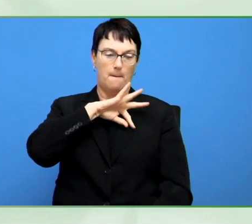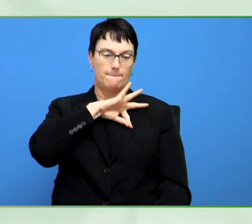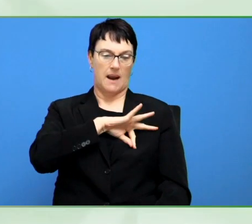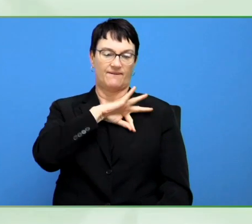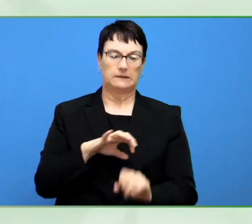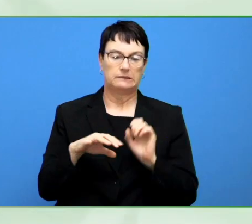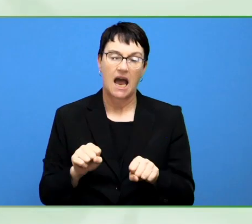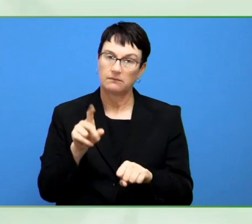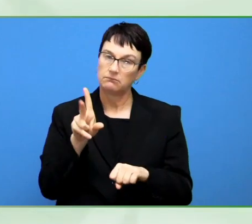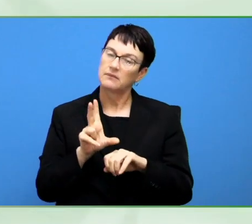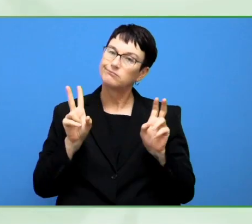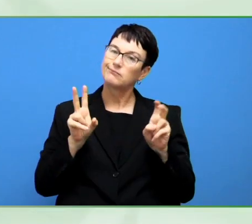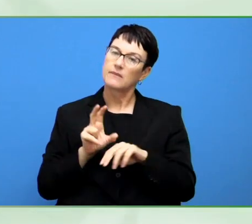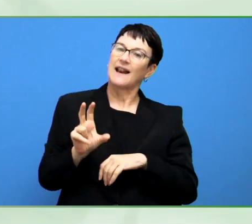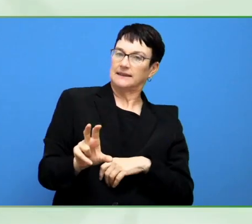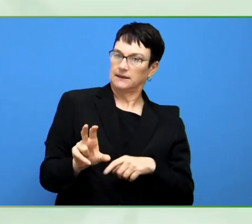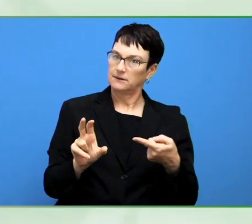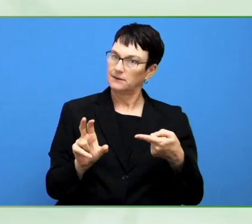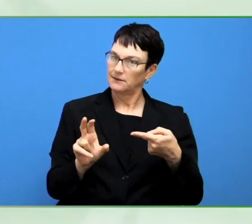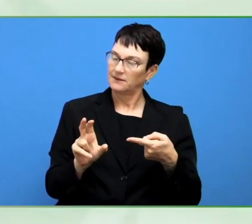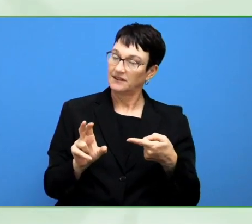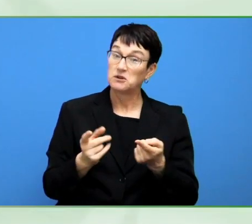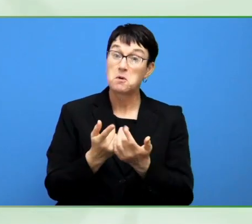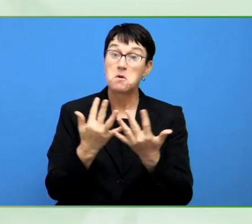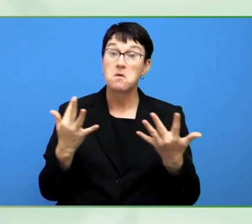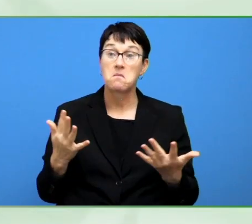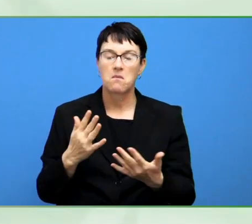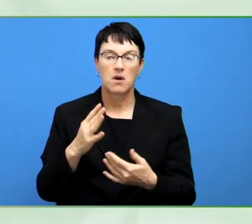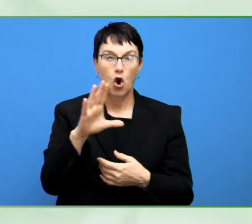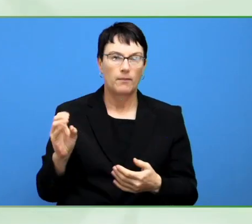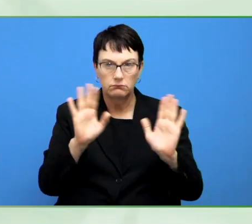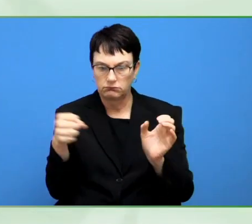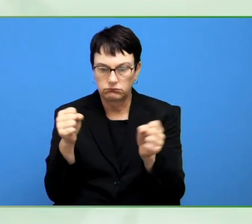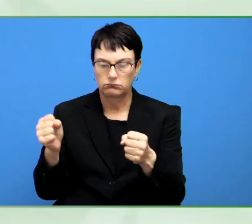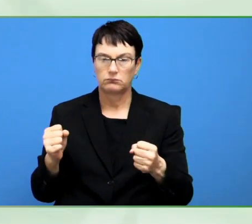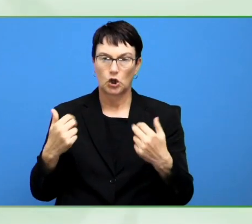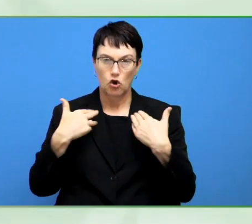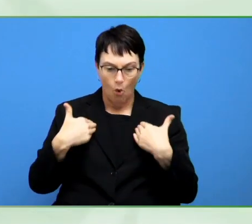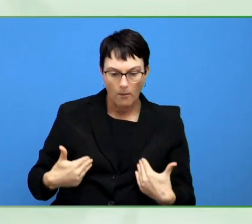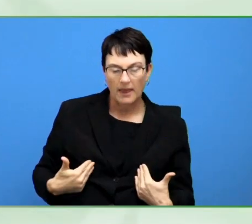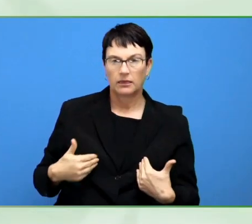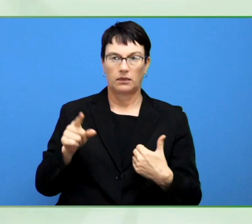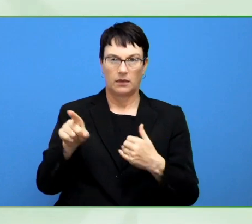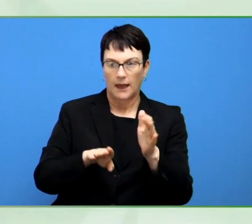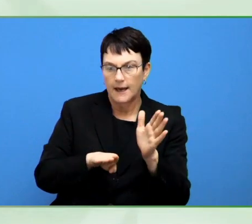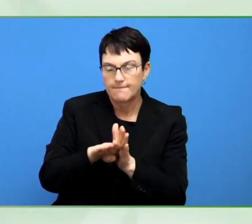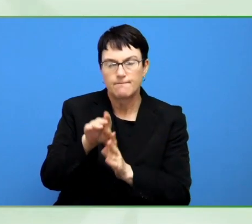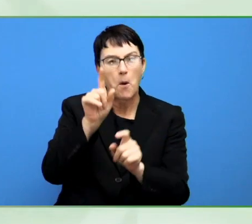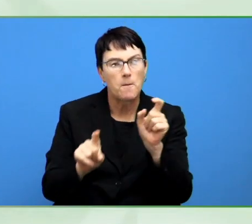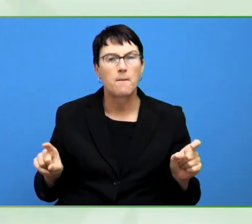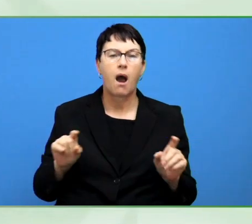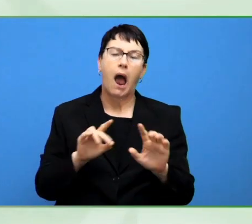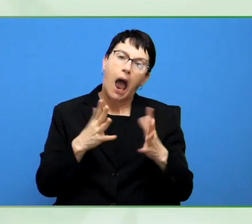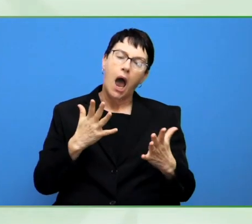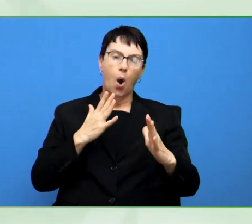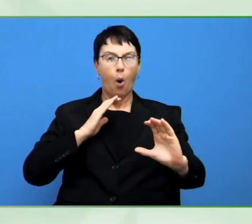of companies invest in their human resources, in developing our soft skills, our communication skills. So please now